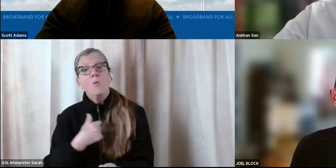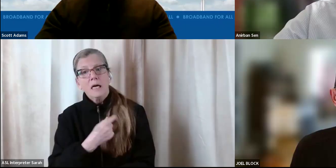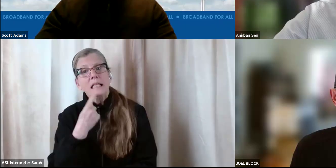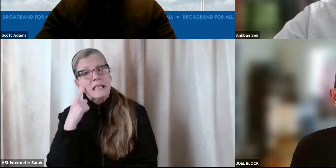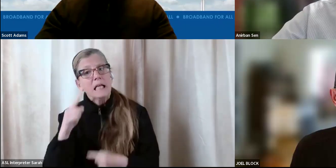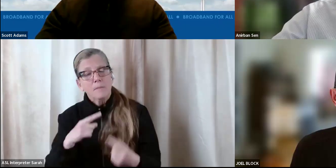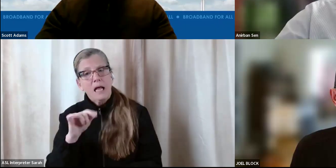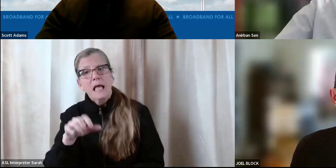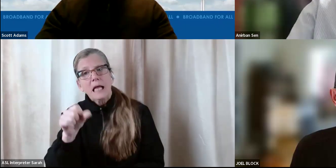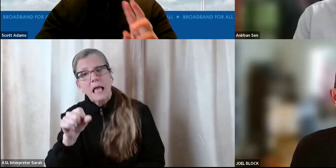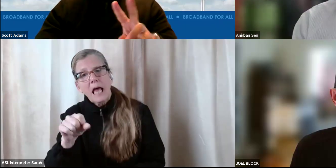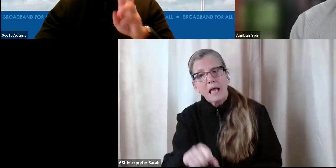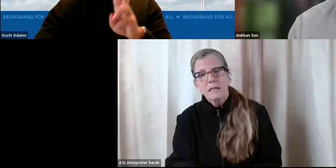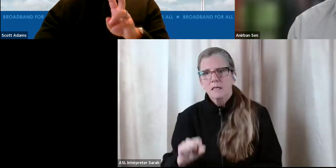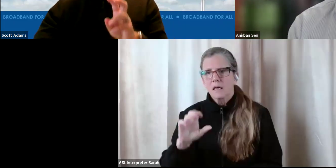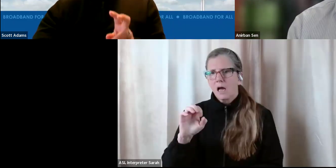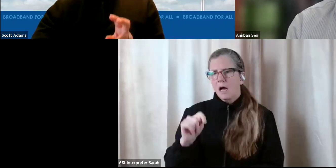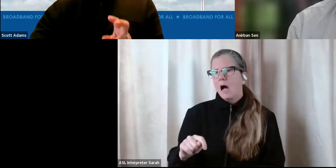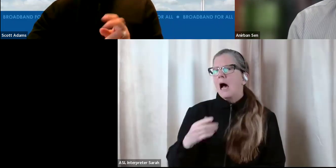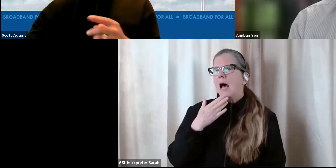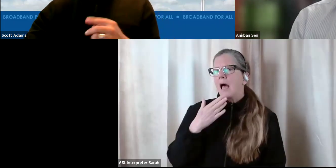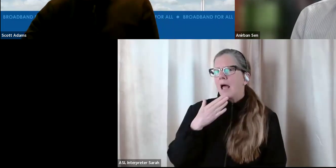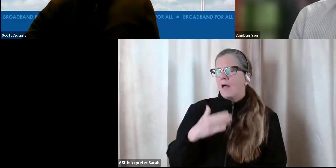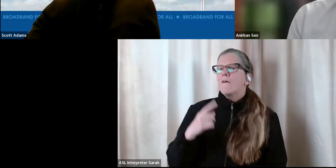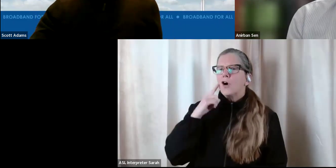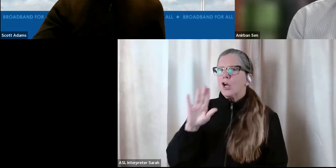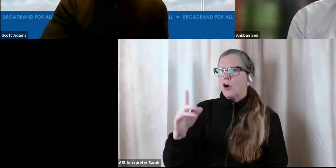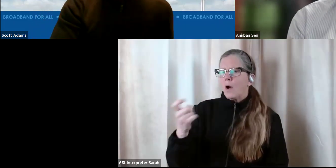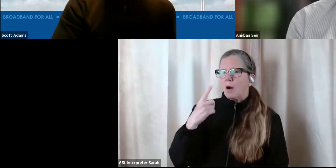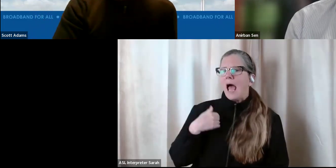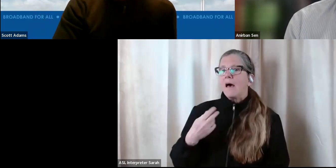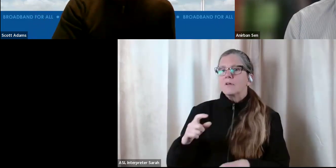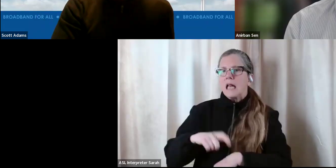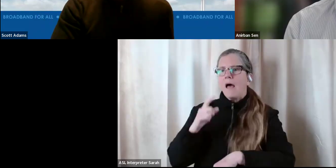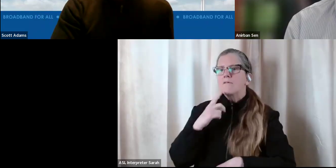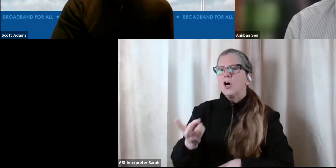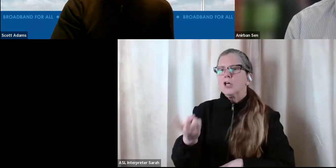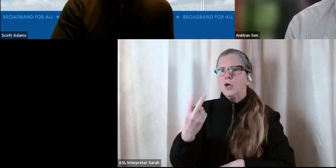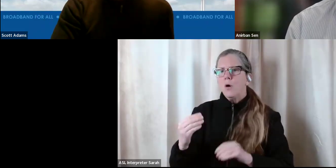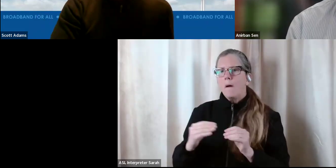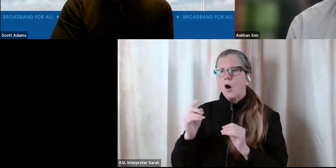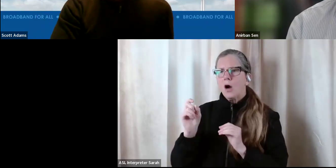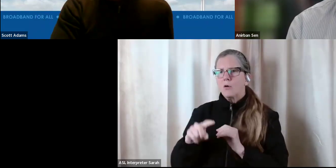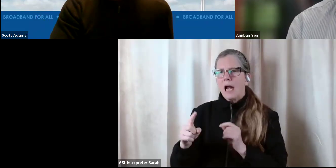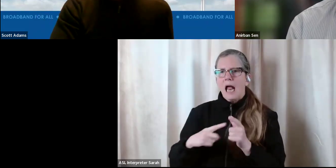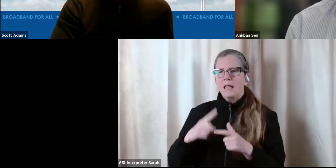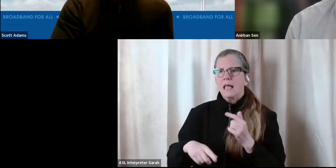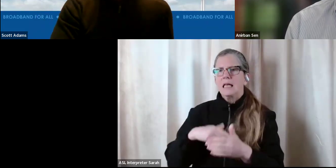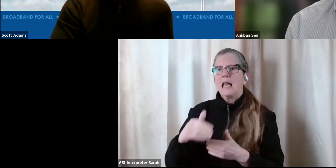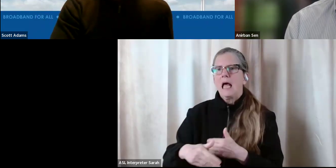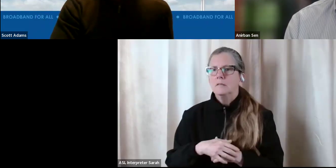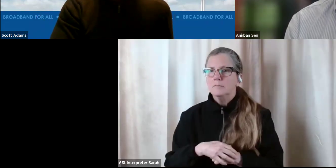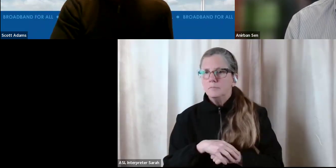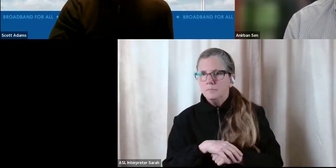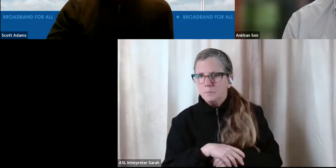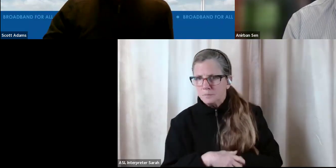Thanks, Ani. Thank you, Mr. Block, for your question. And we have time for two more quick questions, and then we got to move on to the next. So, Reina, am